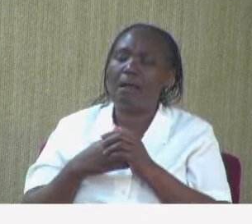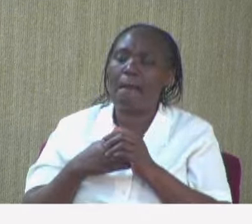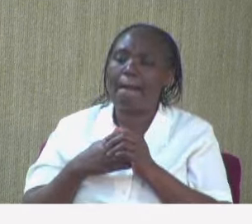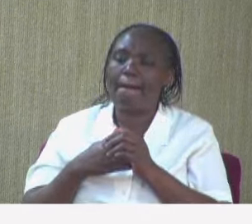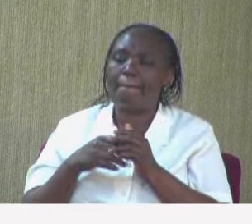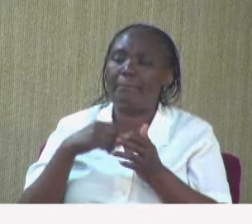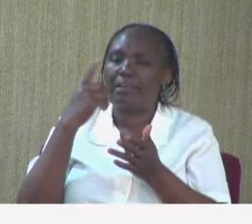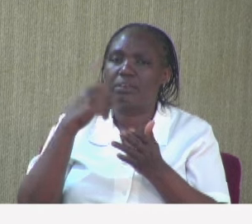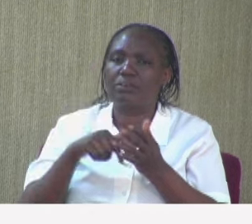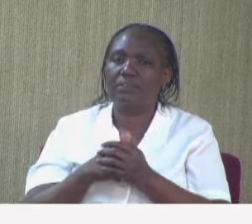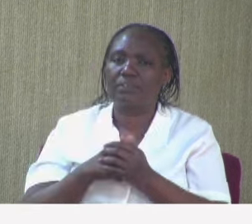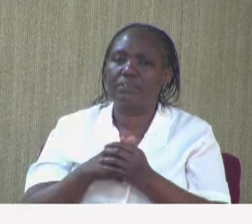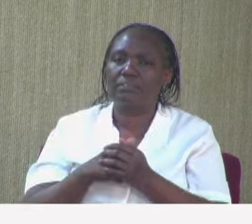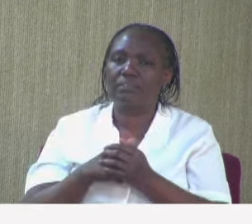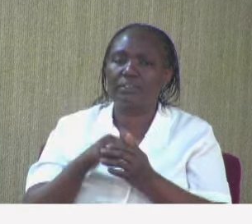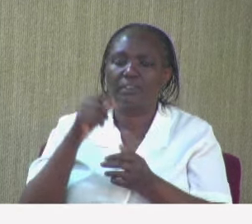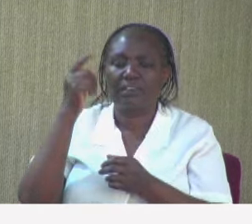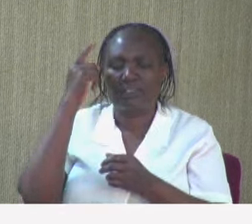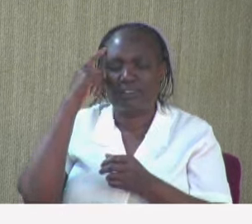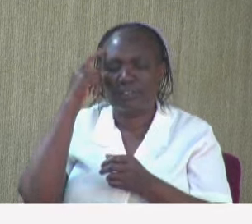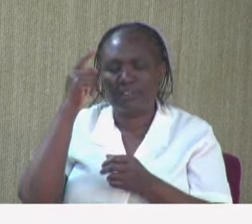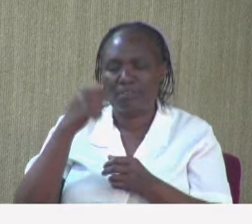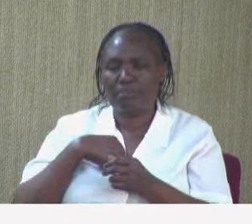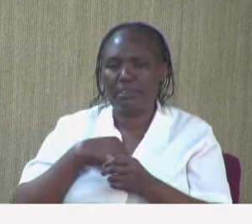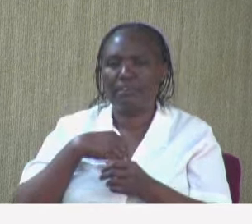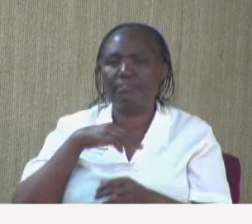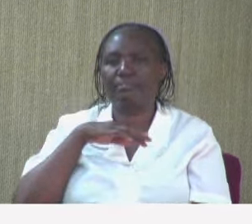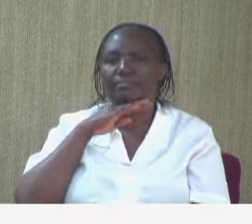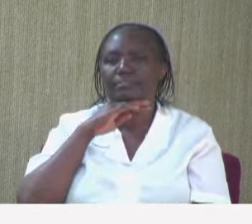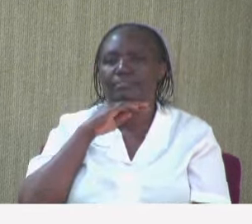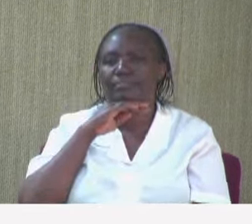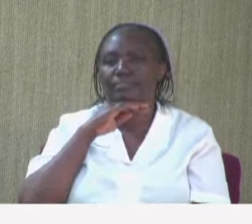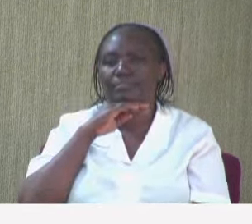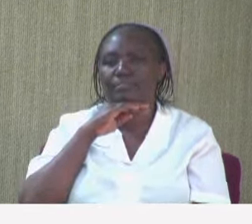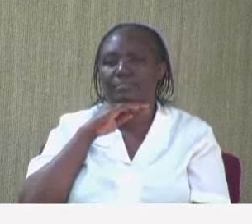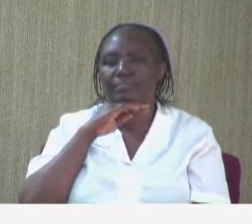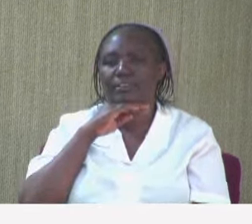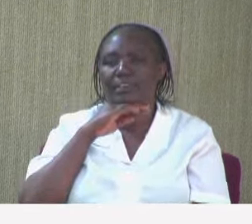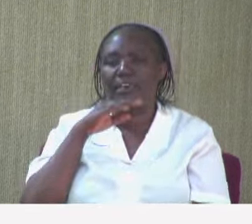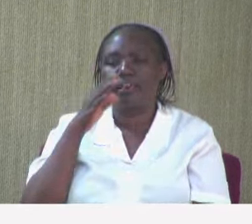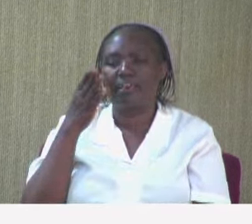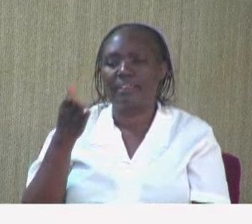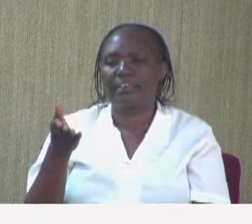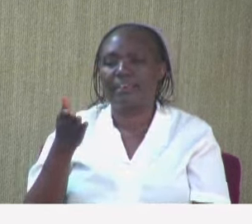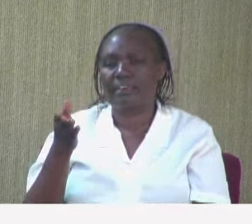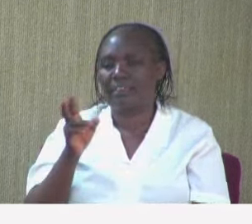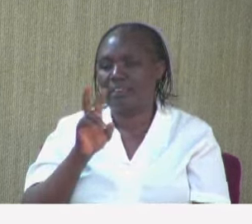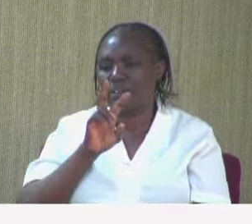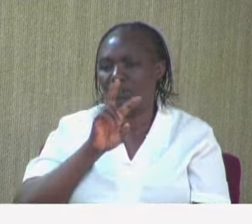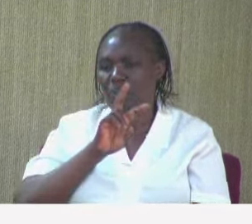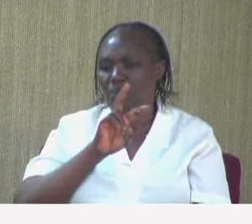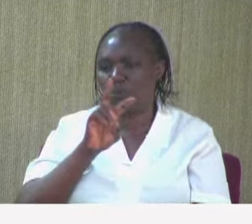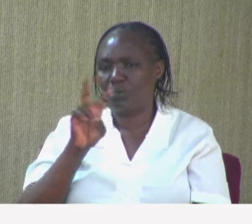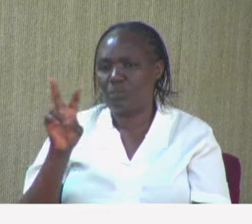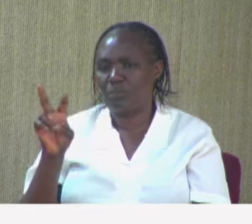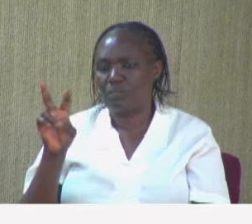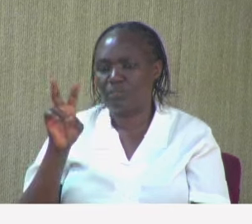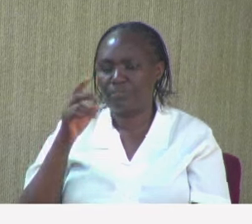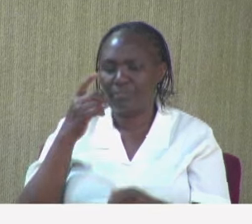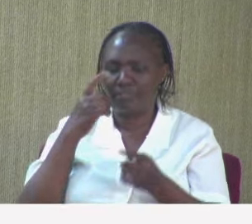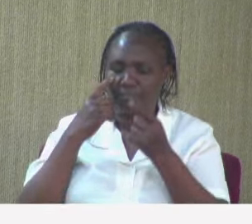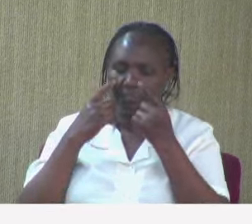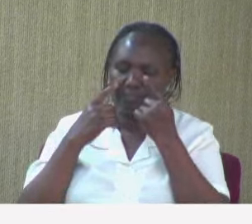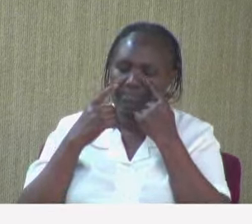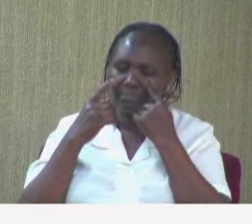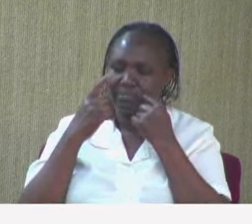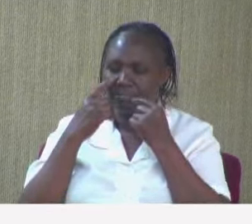And she says, they thought I was dead. And there they watched and cried and